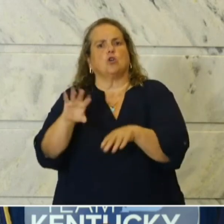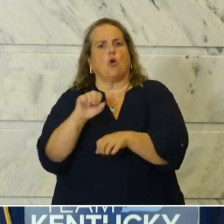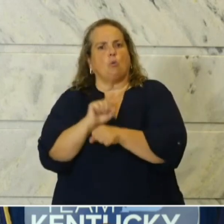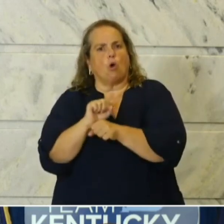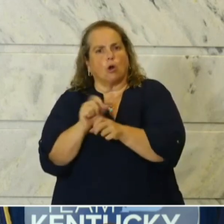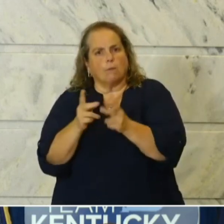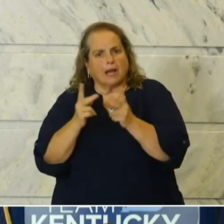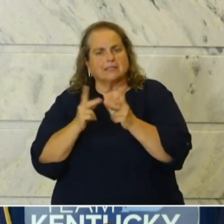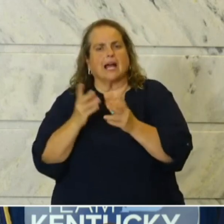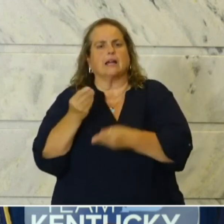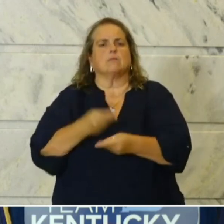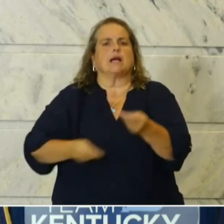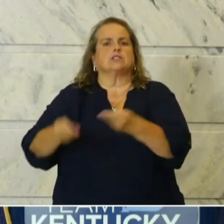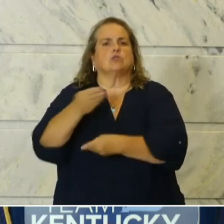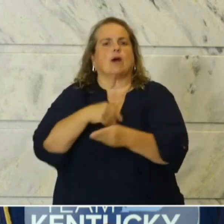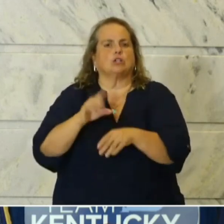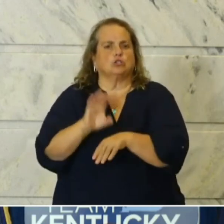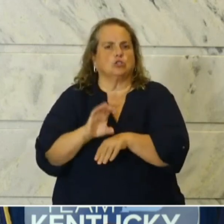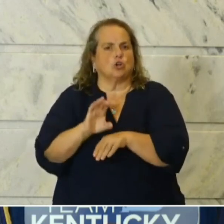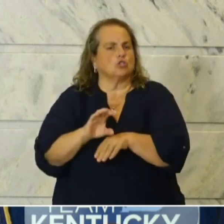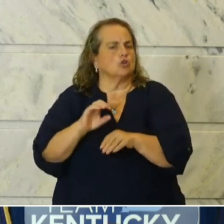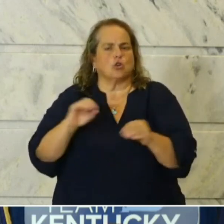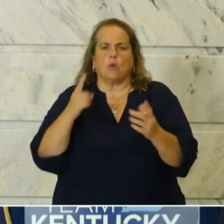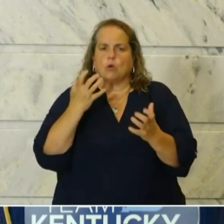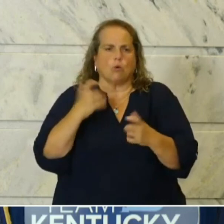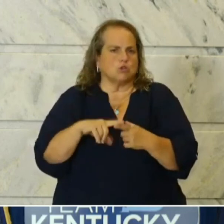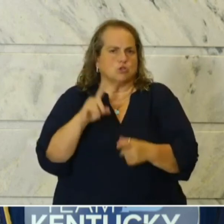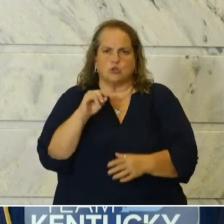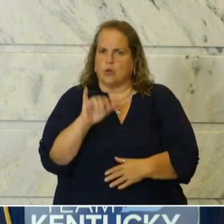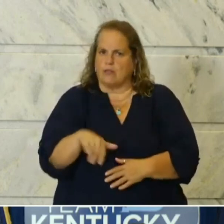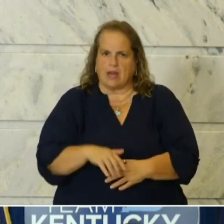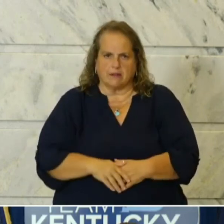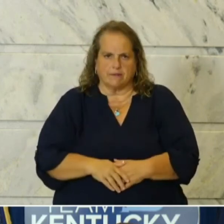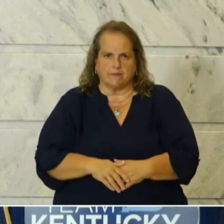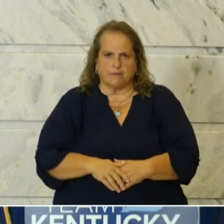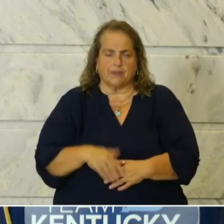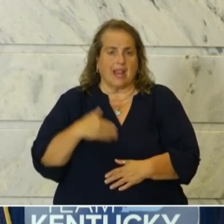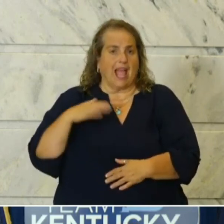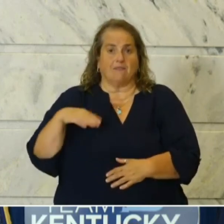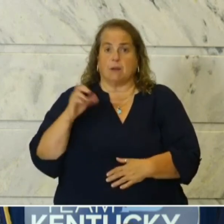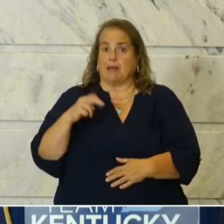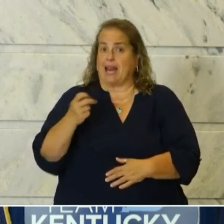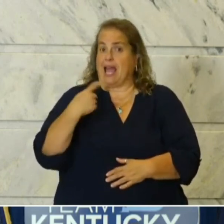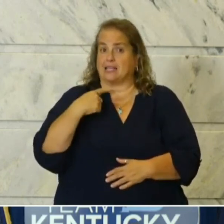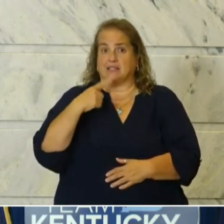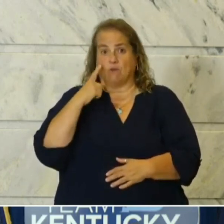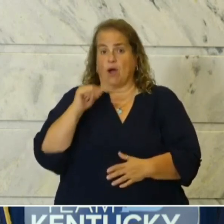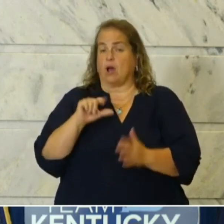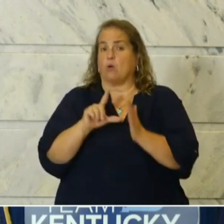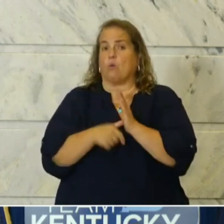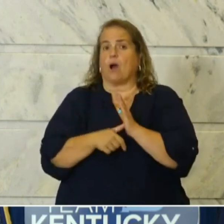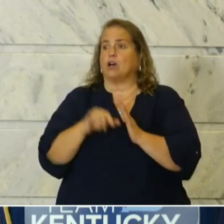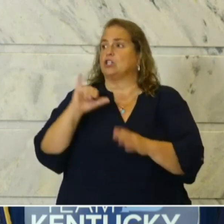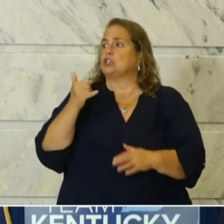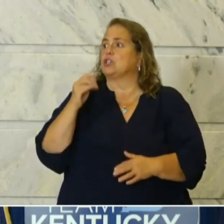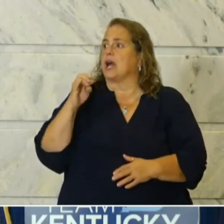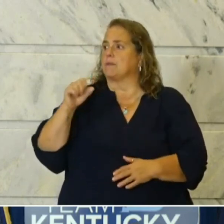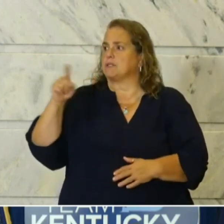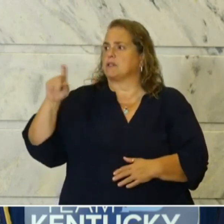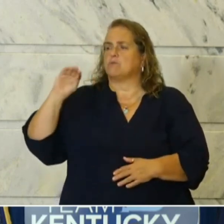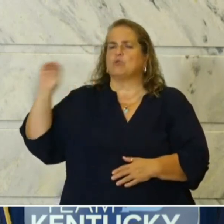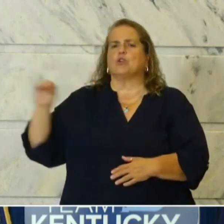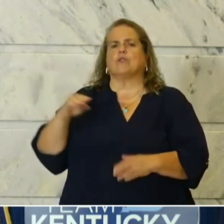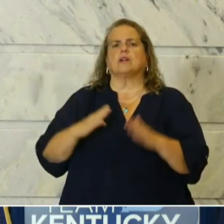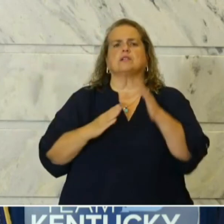pass it around in church. Nobody wants to do that. I know I haven't asked for this in a while, and I didn't tell James, but can we put up the top 10 rules